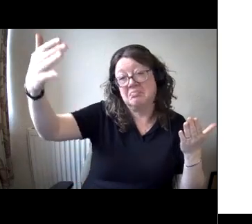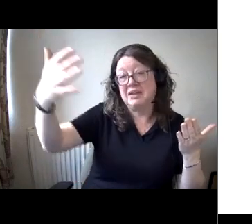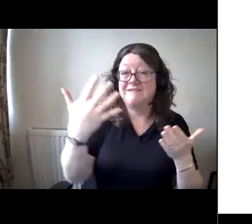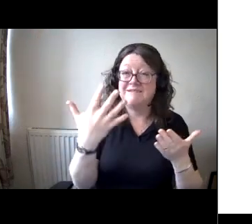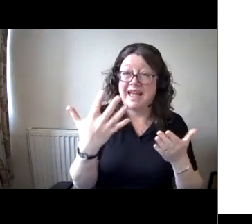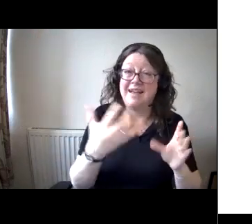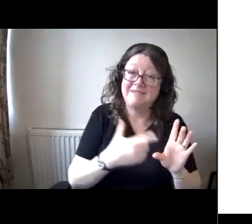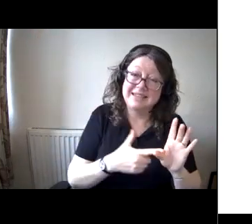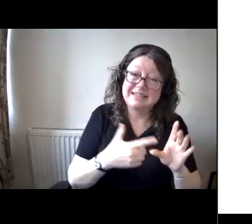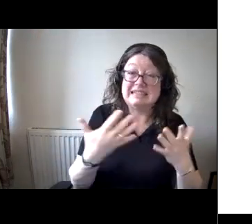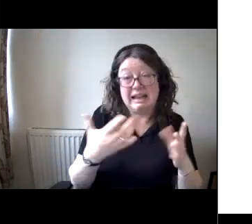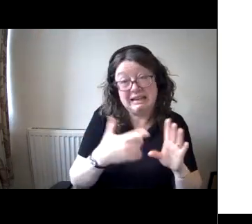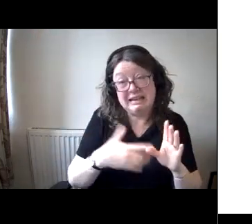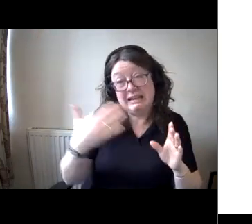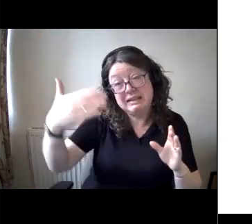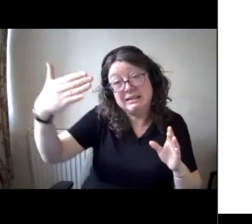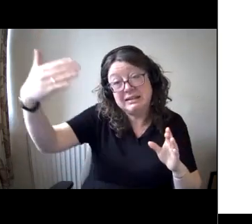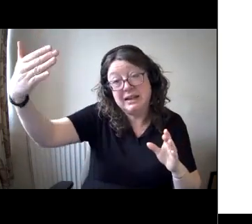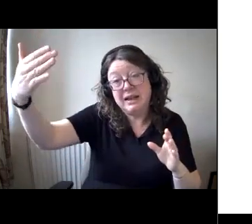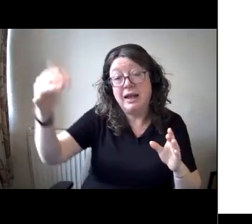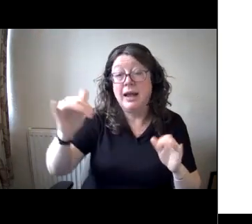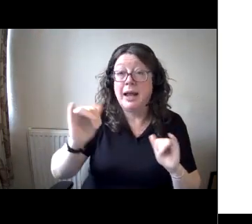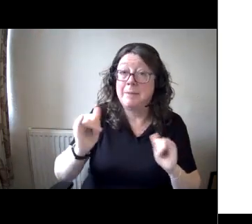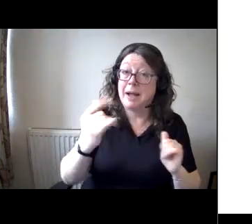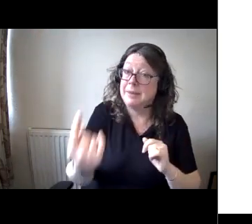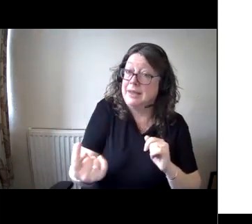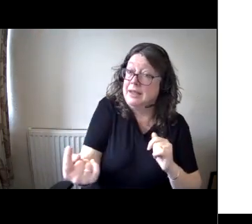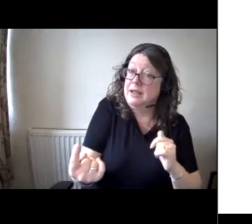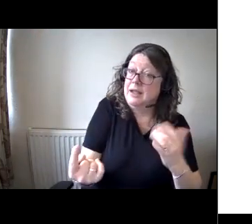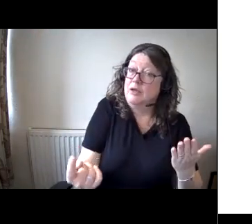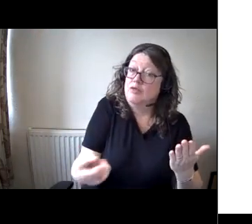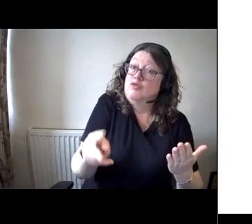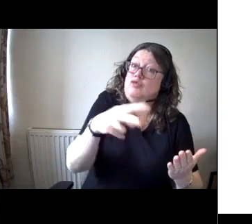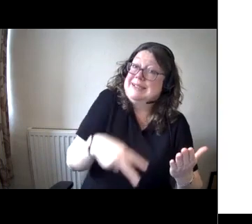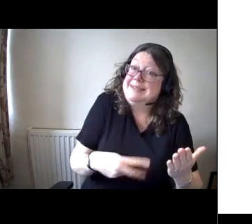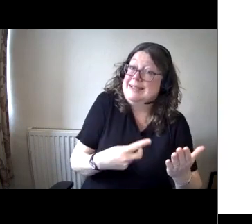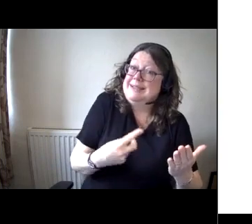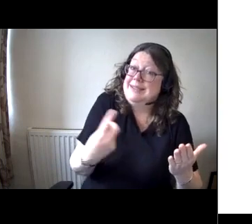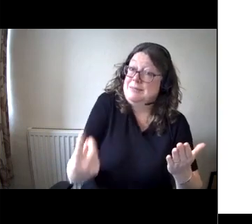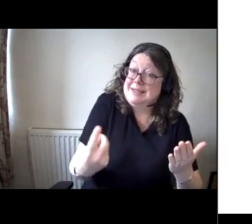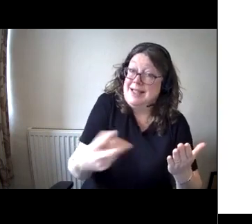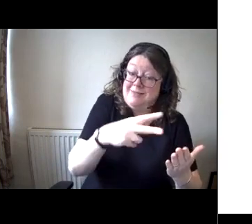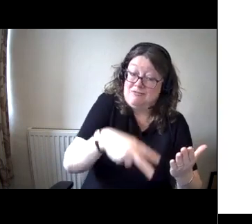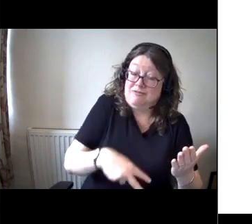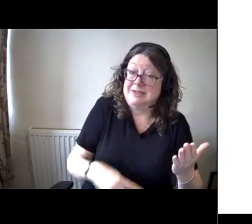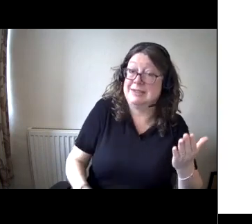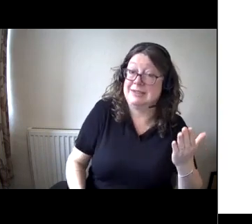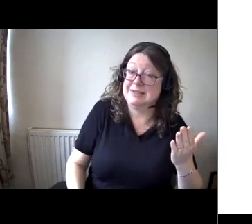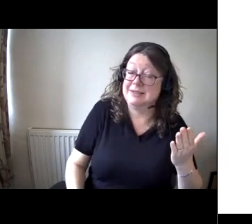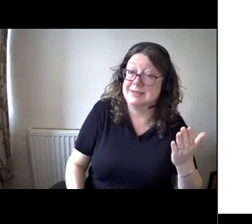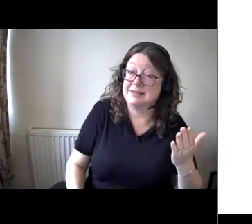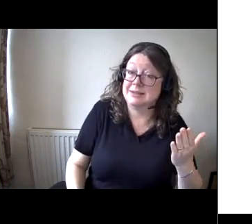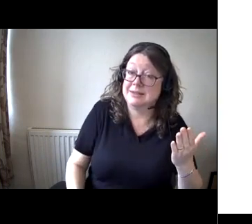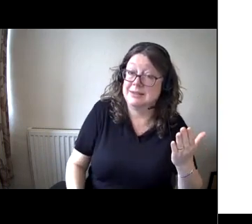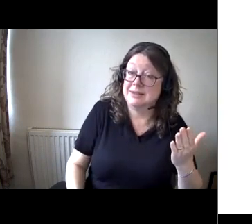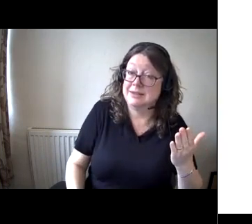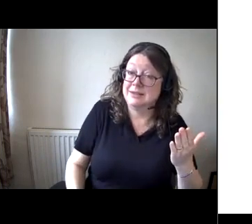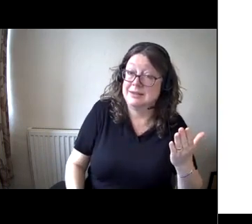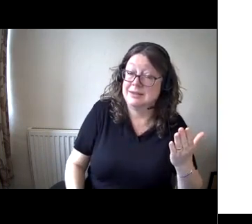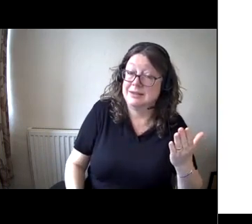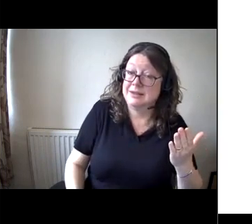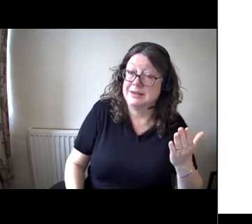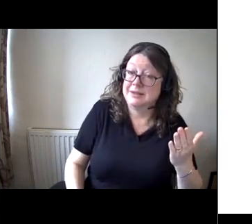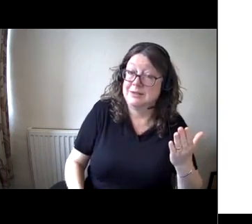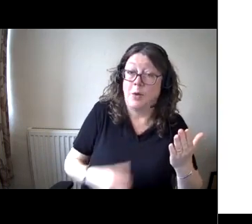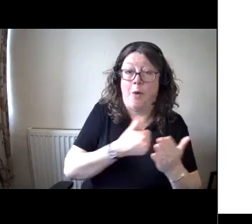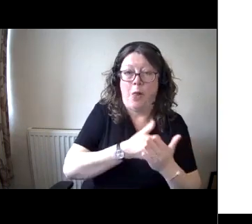time might somehow have access to this report, or might feel like they want to glance over it one